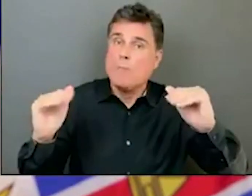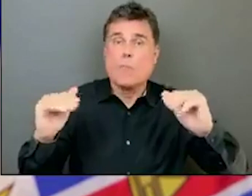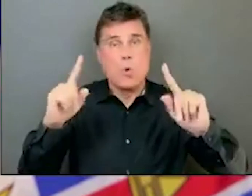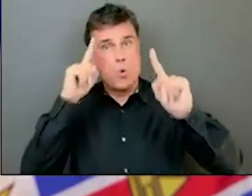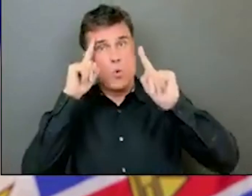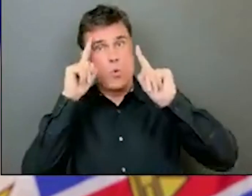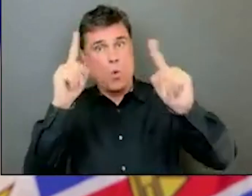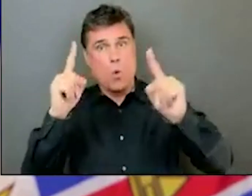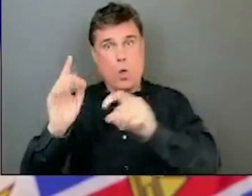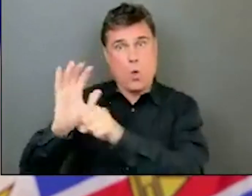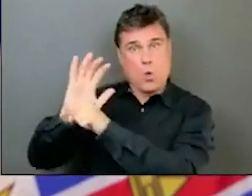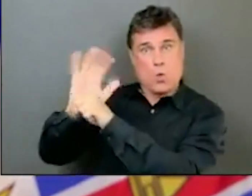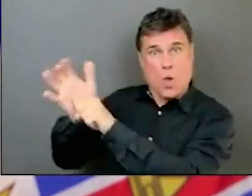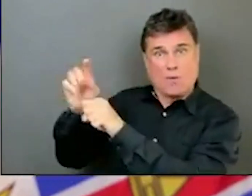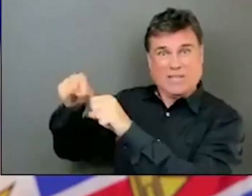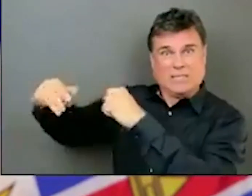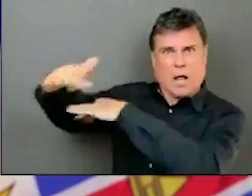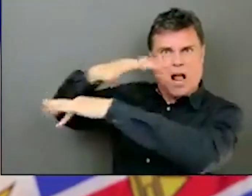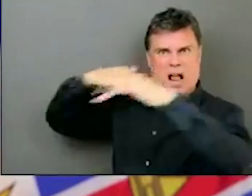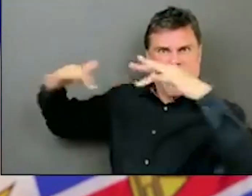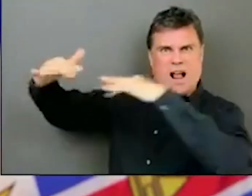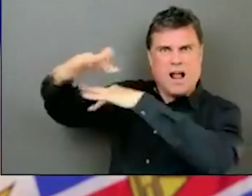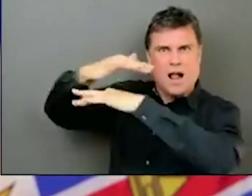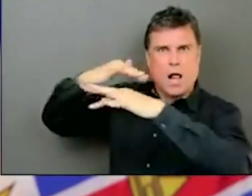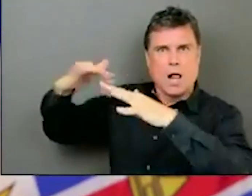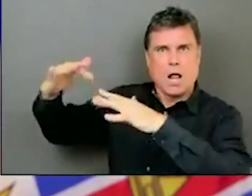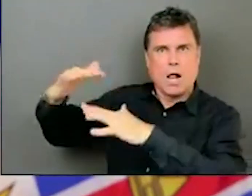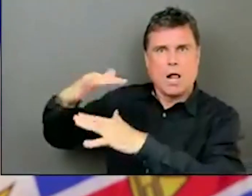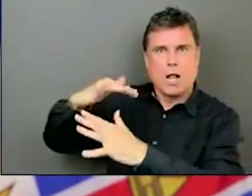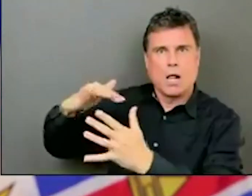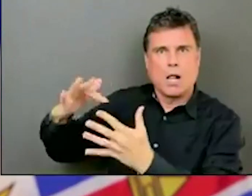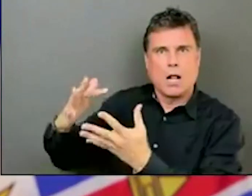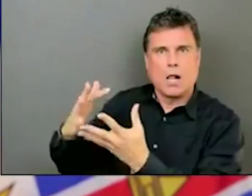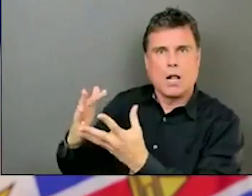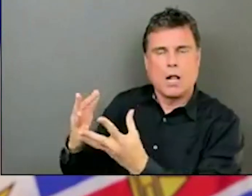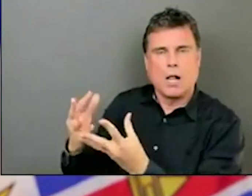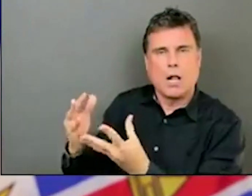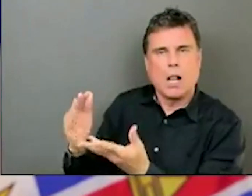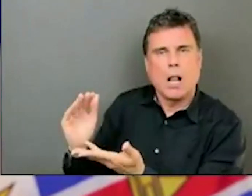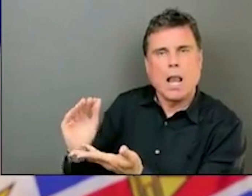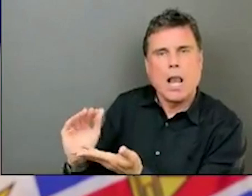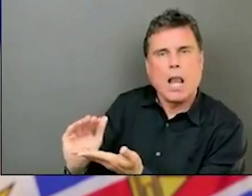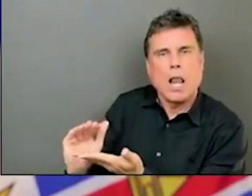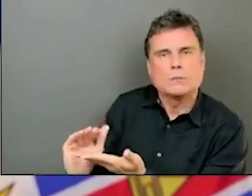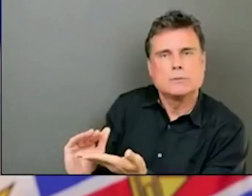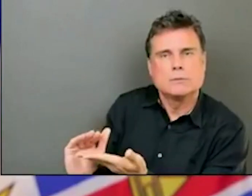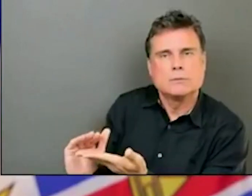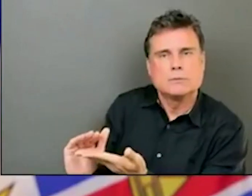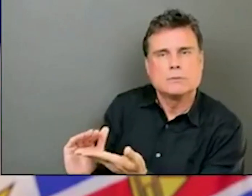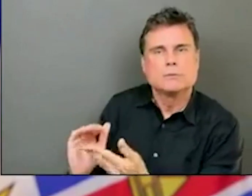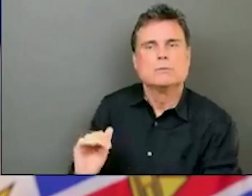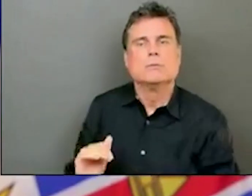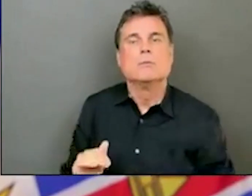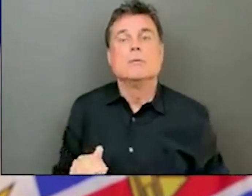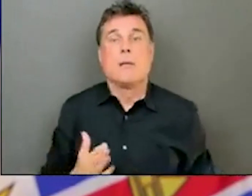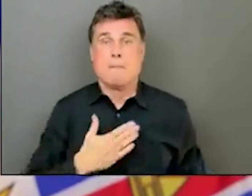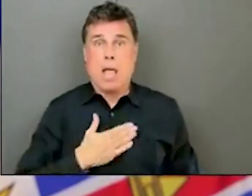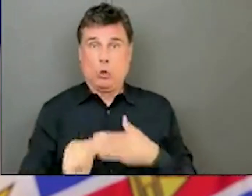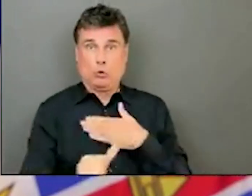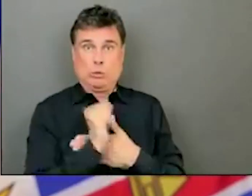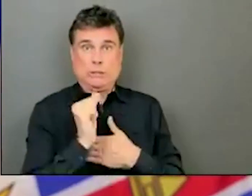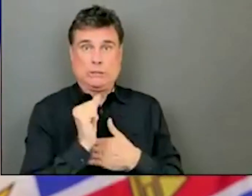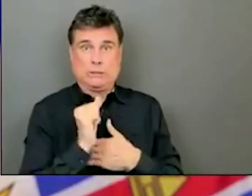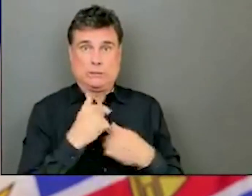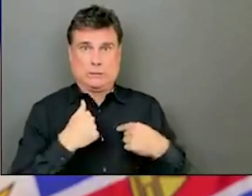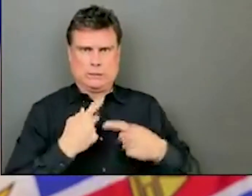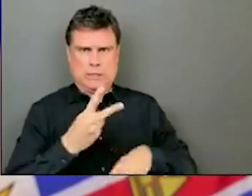less, hopefully, of this virus circulating. So it really is titrating our own risk with the measures that we know work